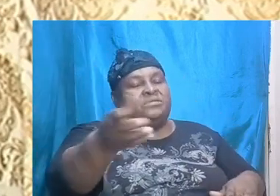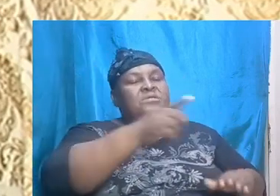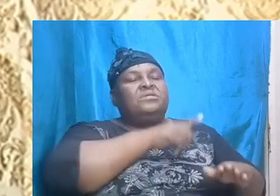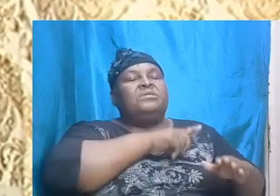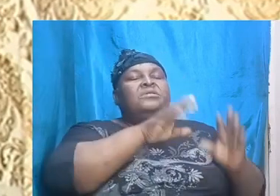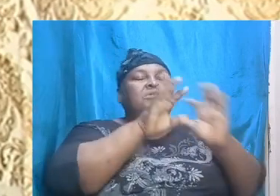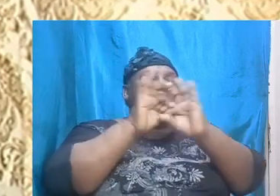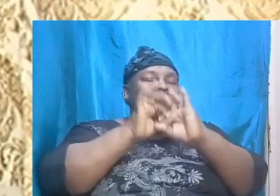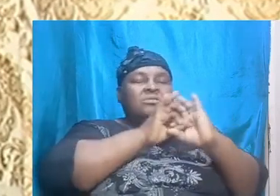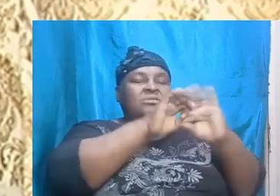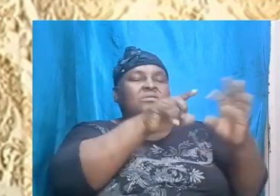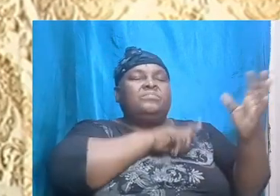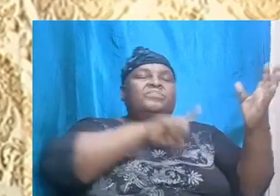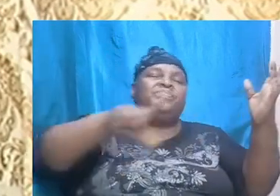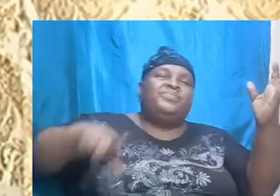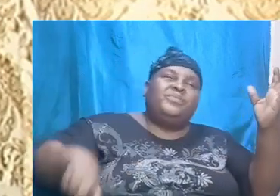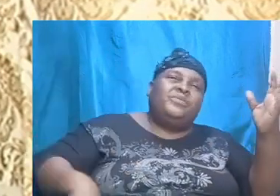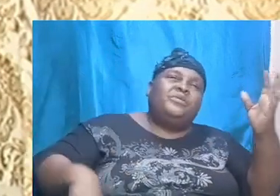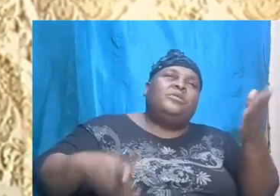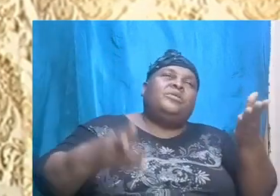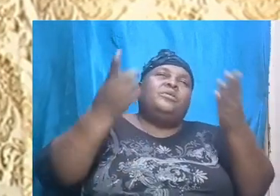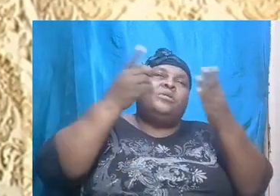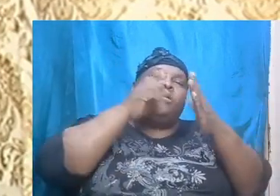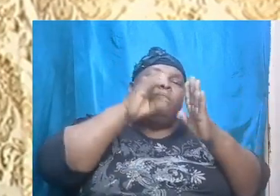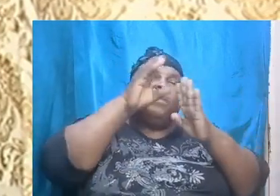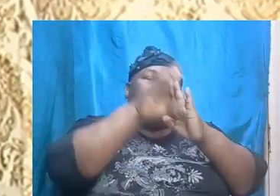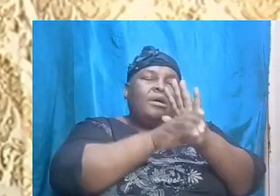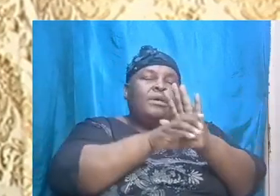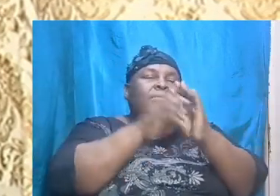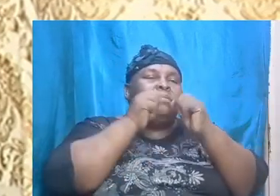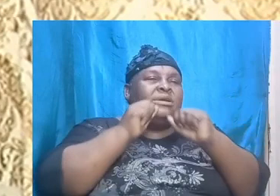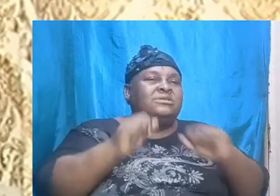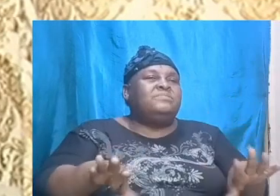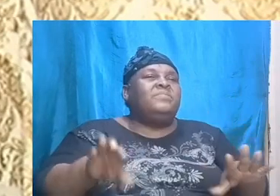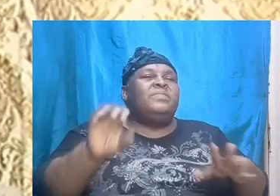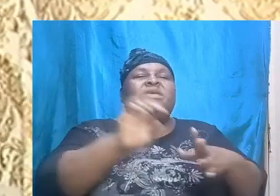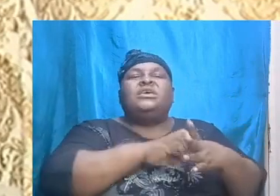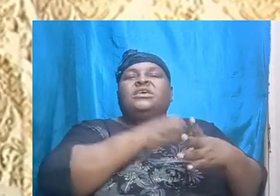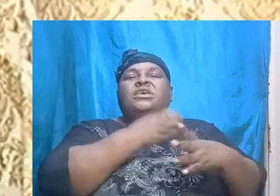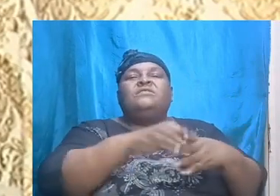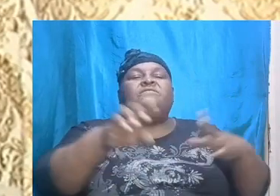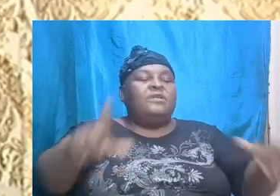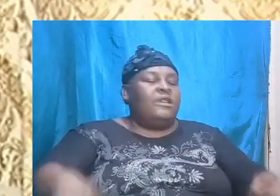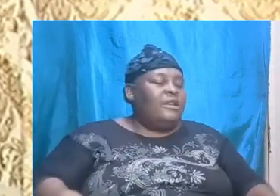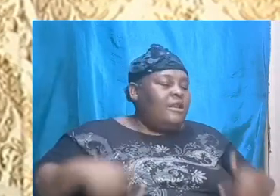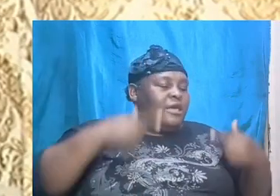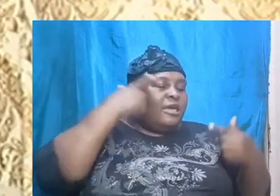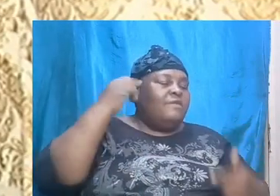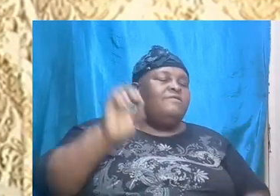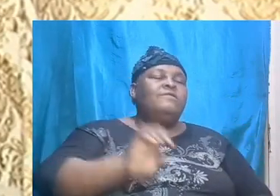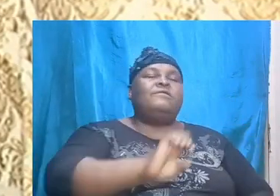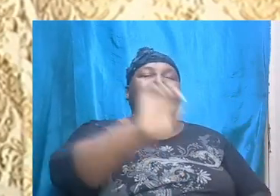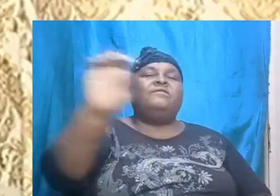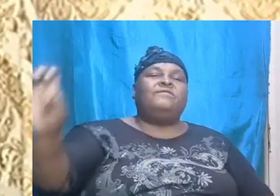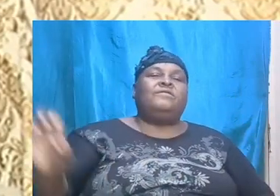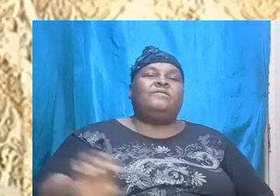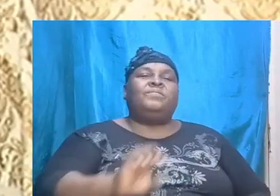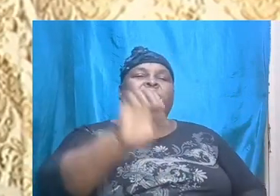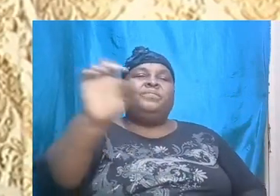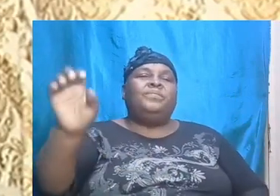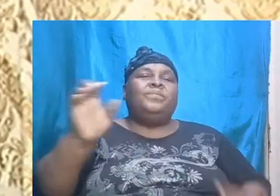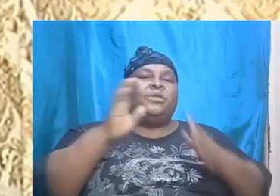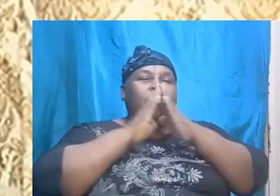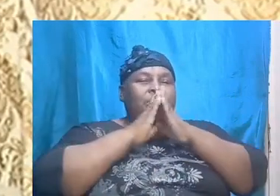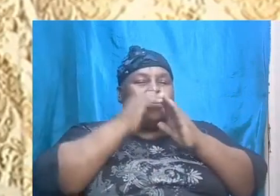in unity, the Lord command the blessing, even life forevermore. I pray God tonight